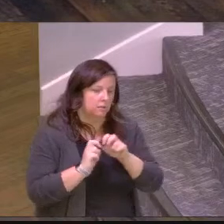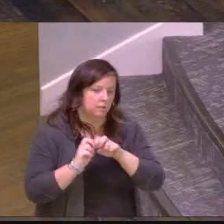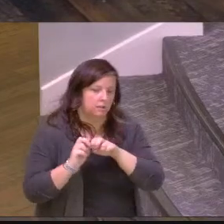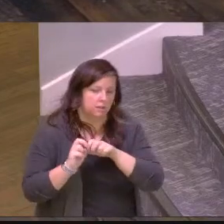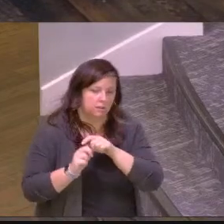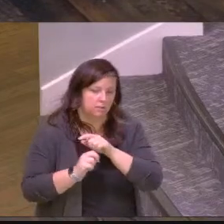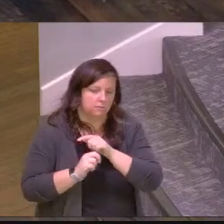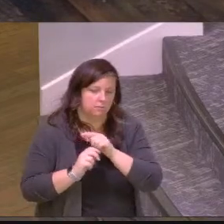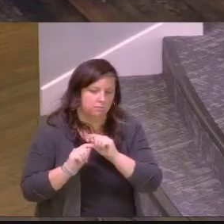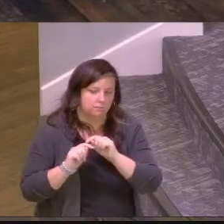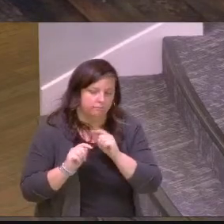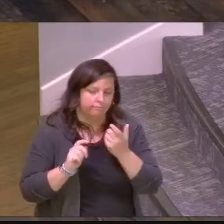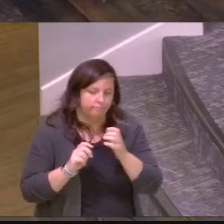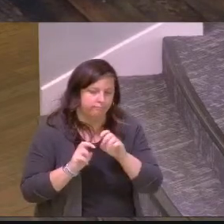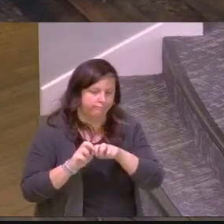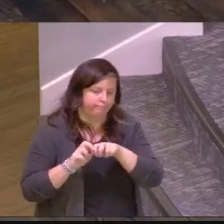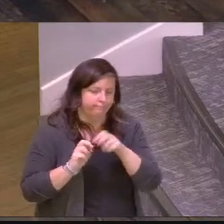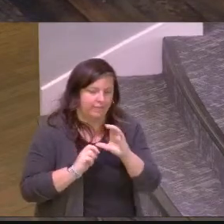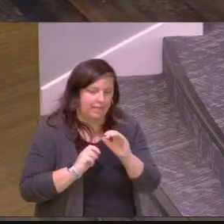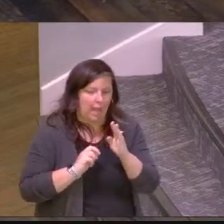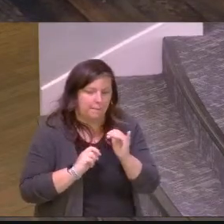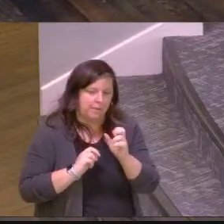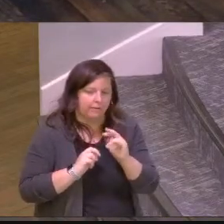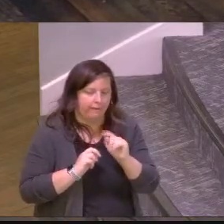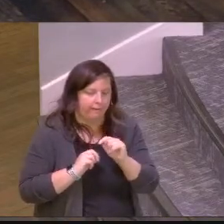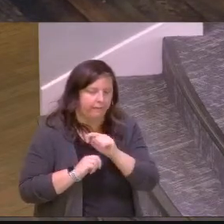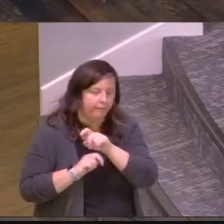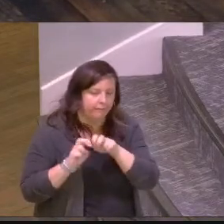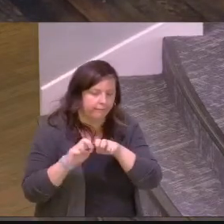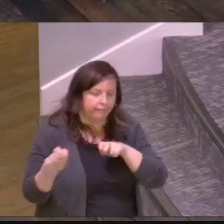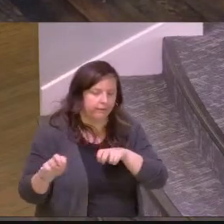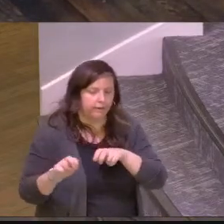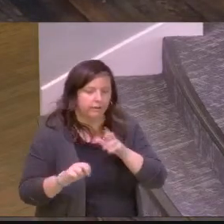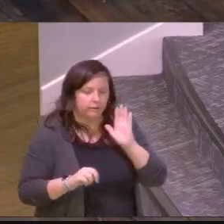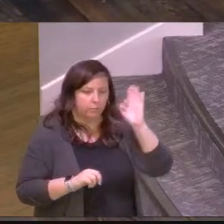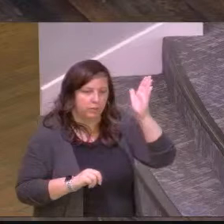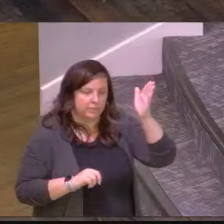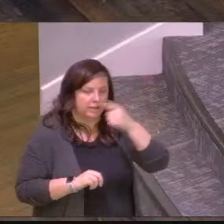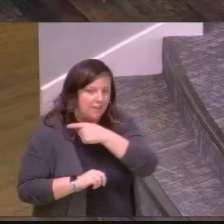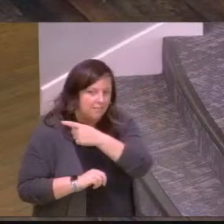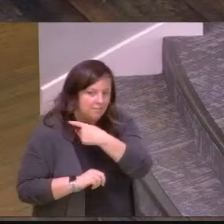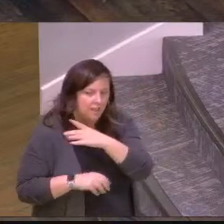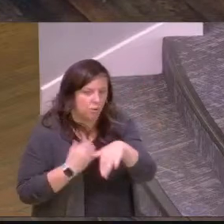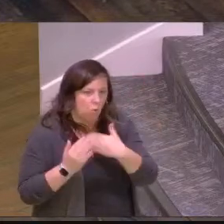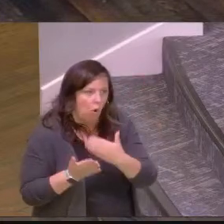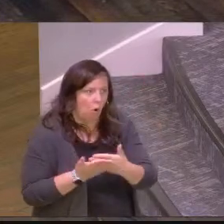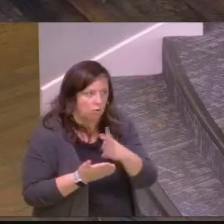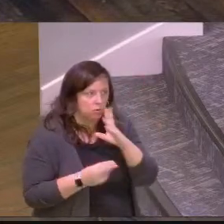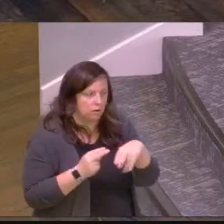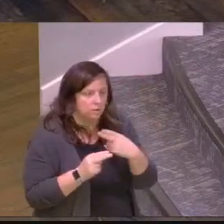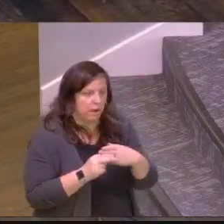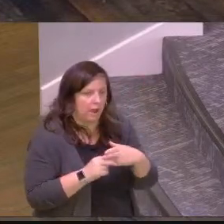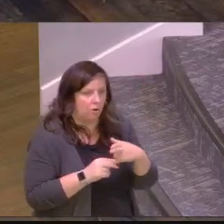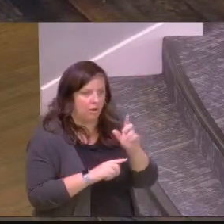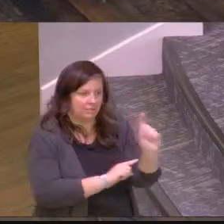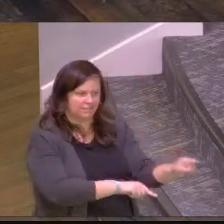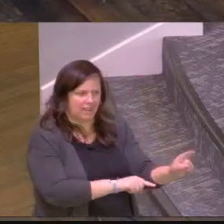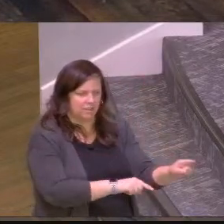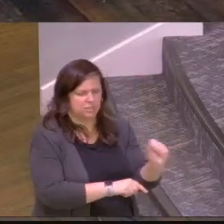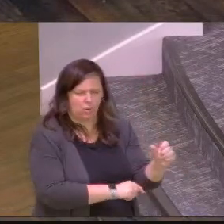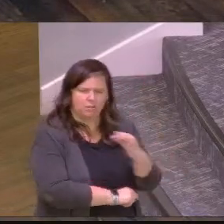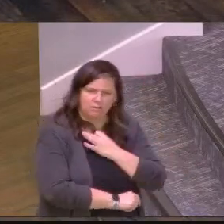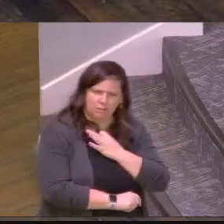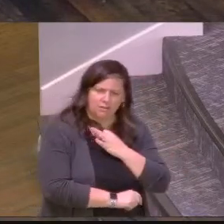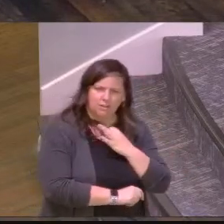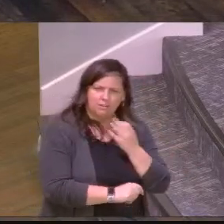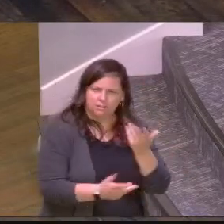about attendance. And so I'm still curious, like, is there a